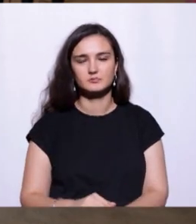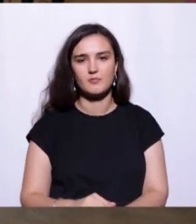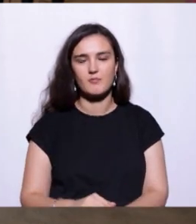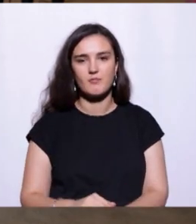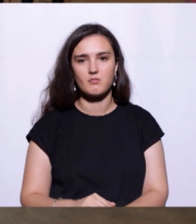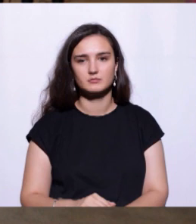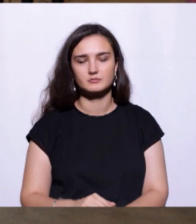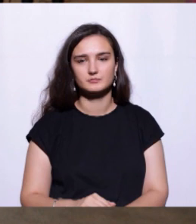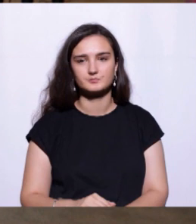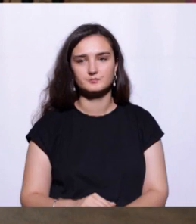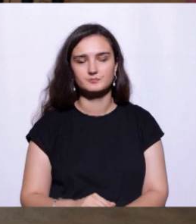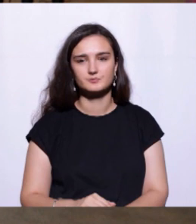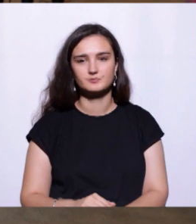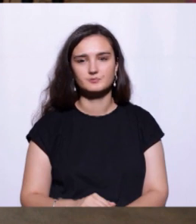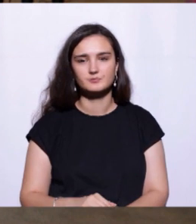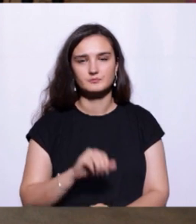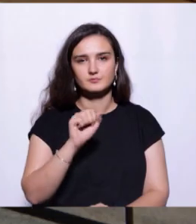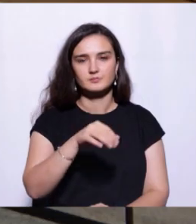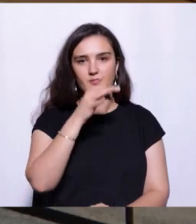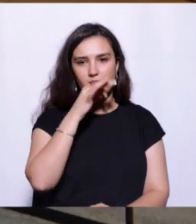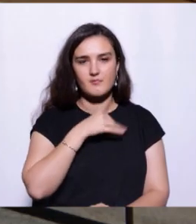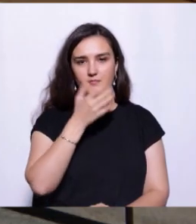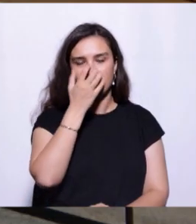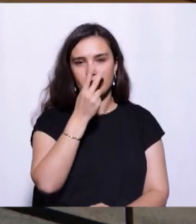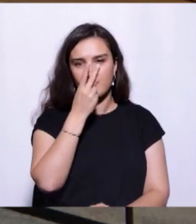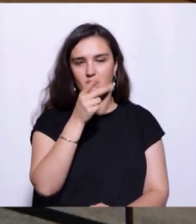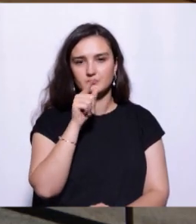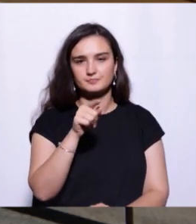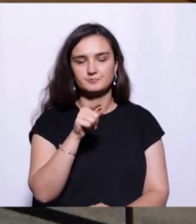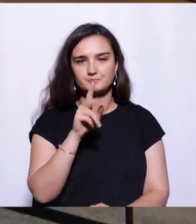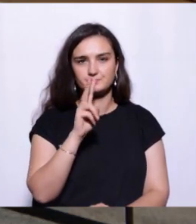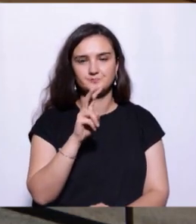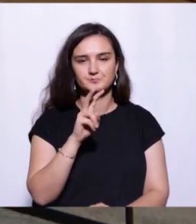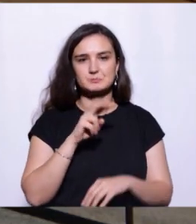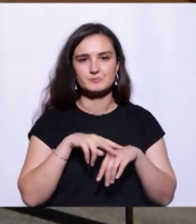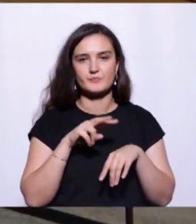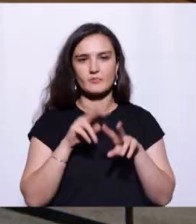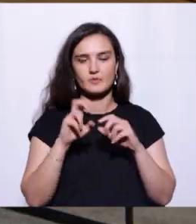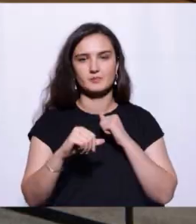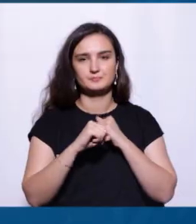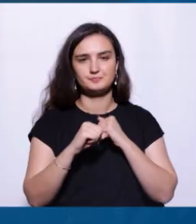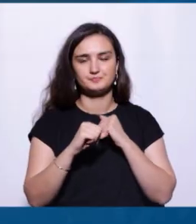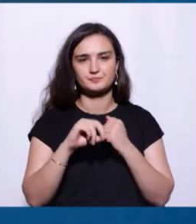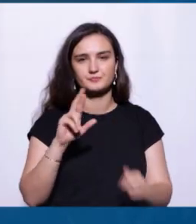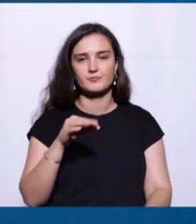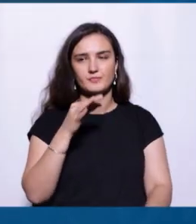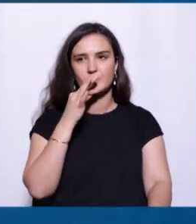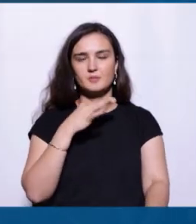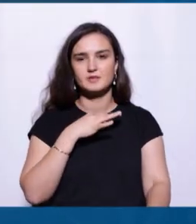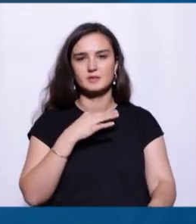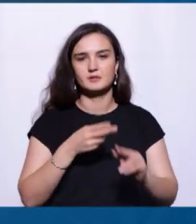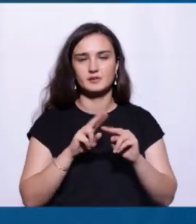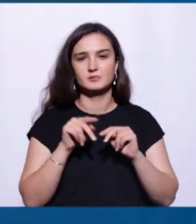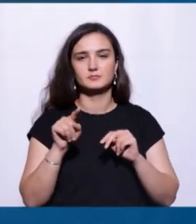Mr. Carter, can you please look at the picture of this medical device and help us and tell